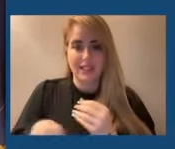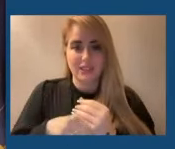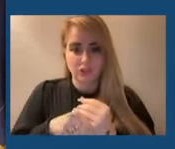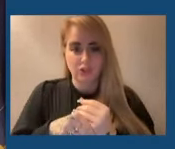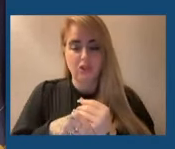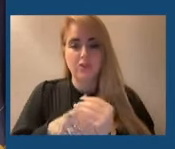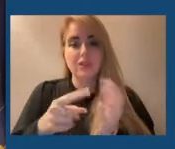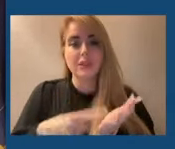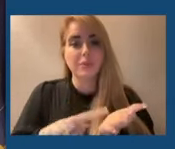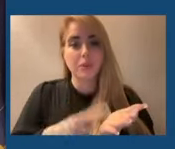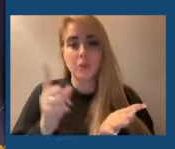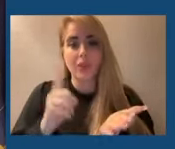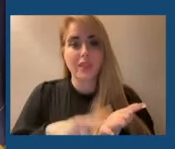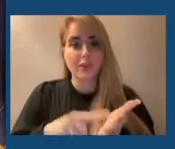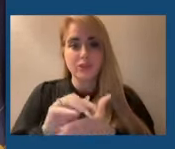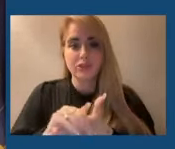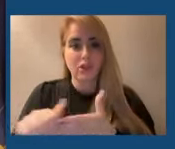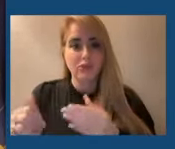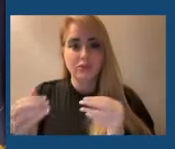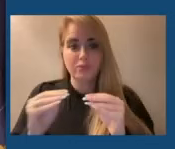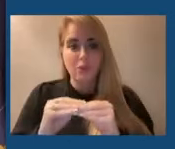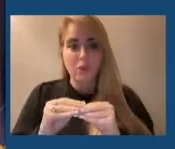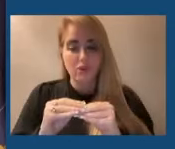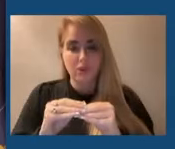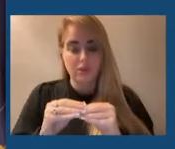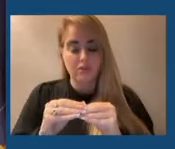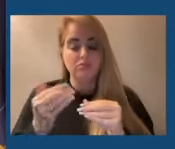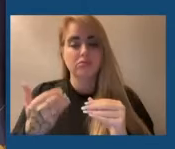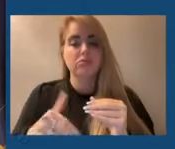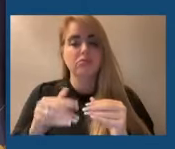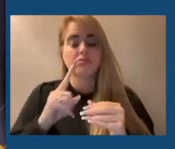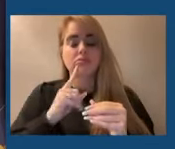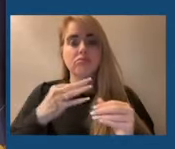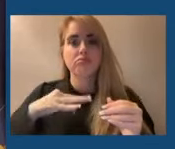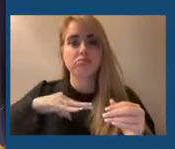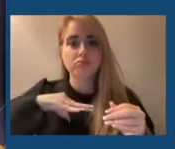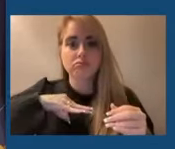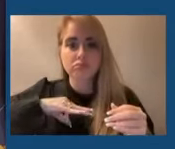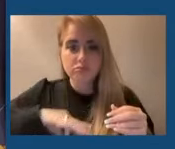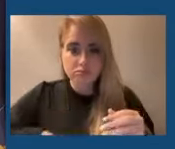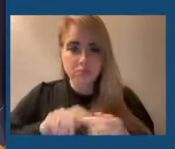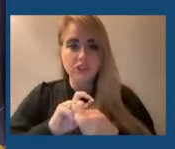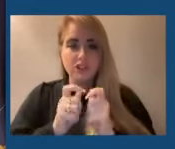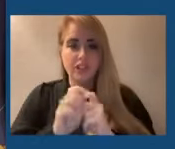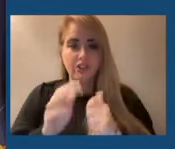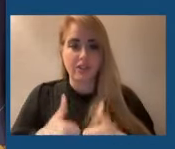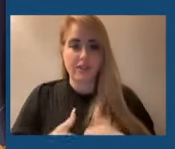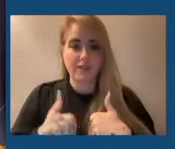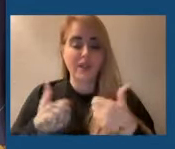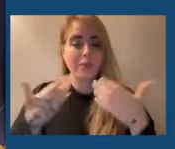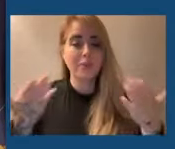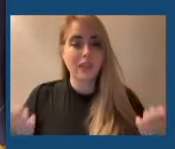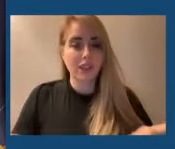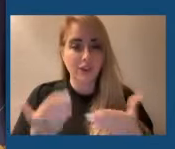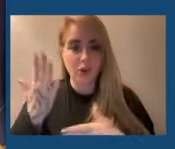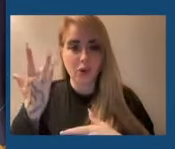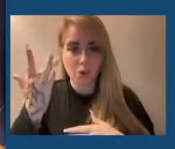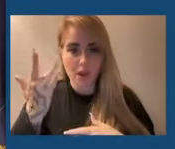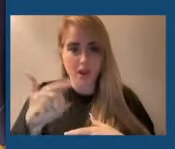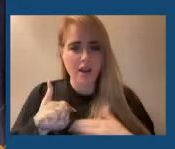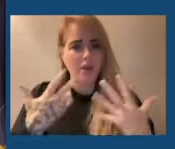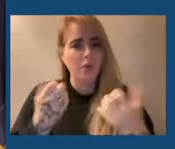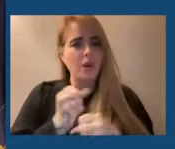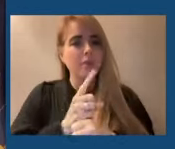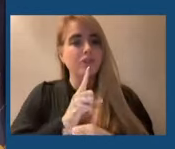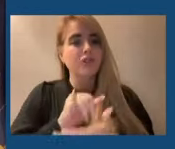cases, $1,000 makes all the difference in the world. And I'm here because I want to make sure